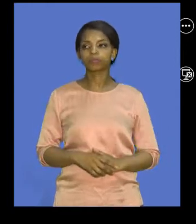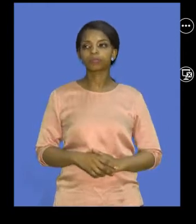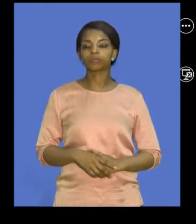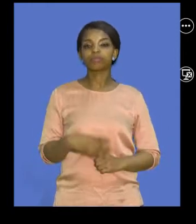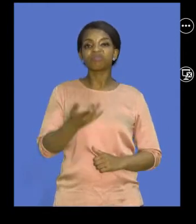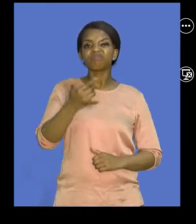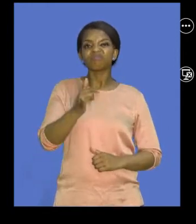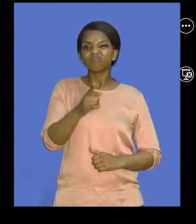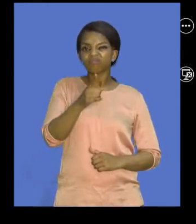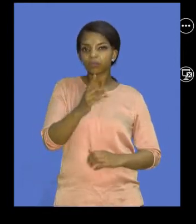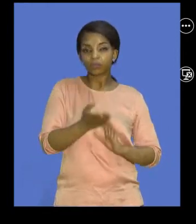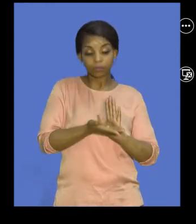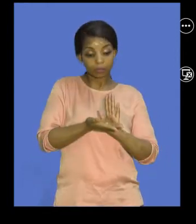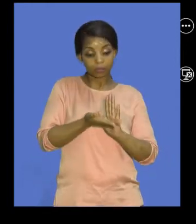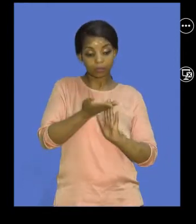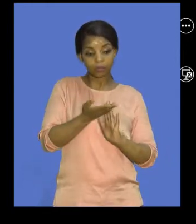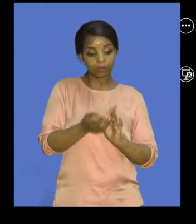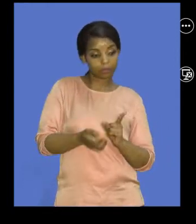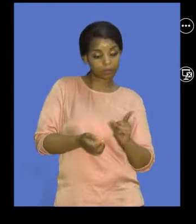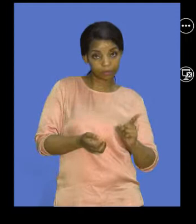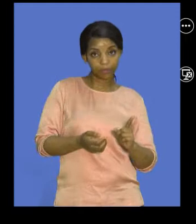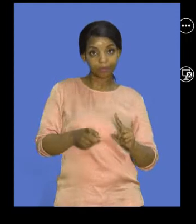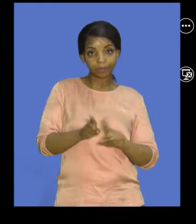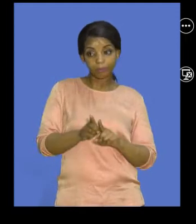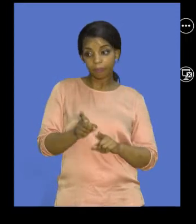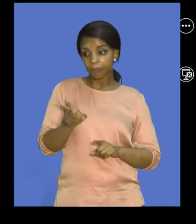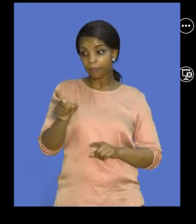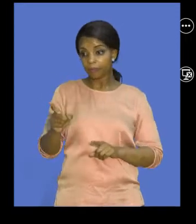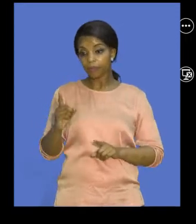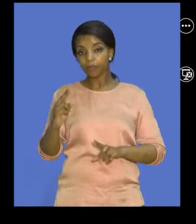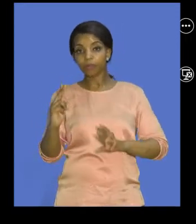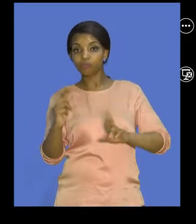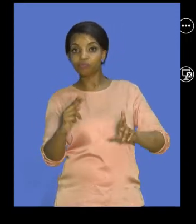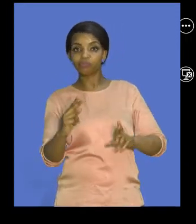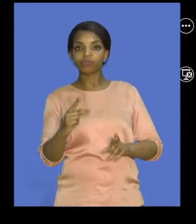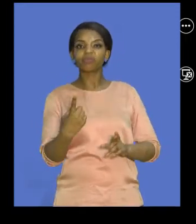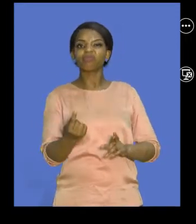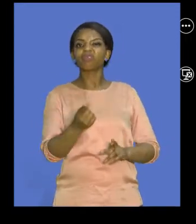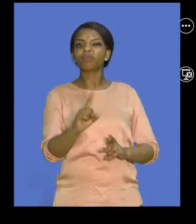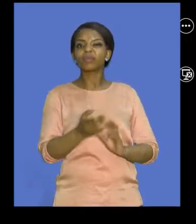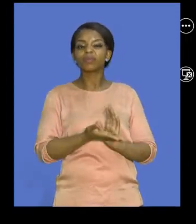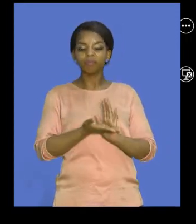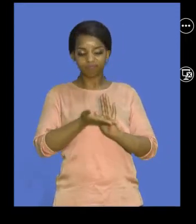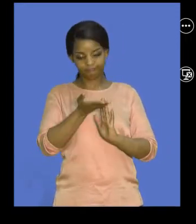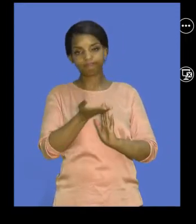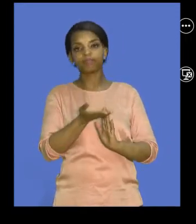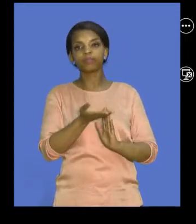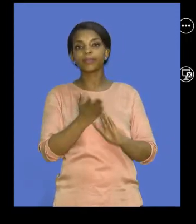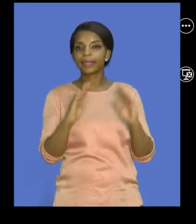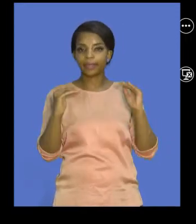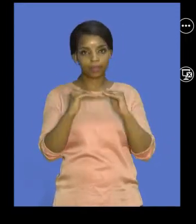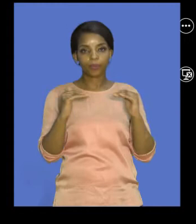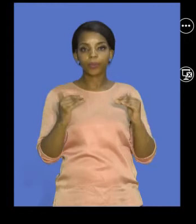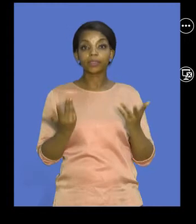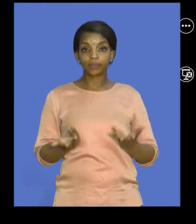variable, the dependent variable in response will also increase, but in the same proportion. Equally so, if we decrease